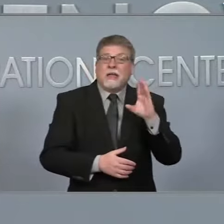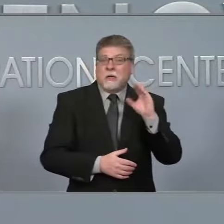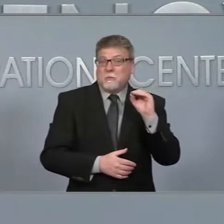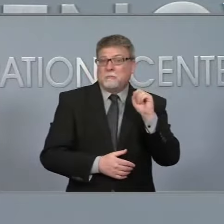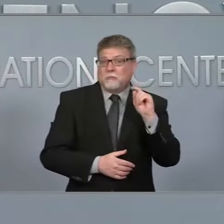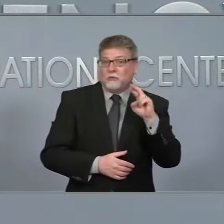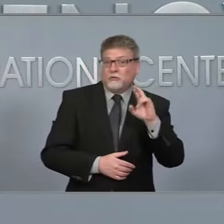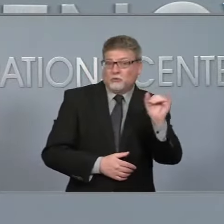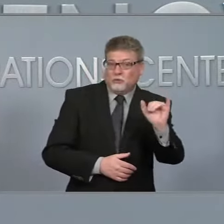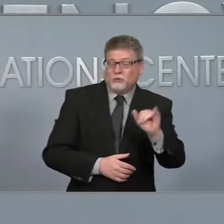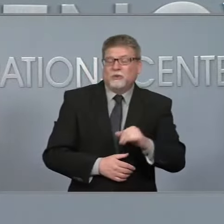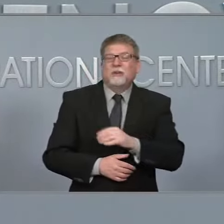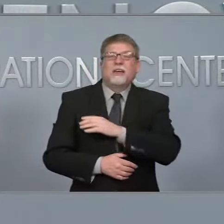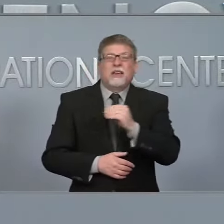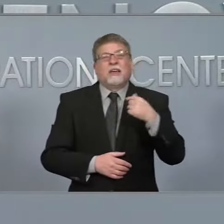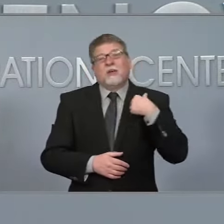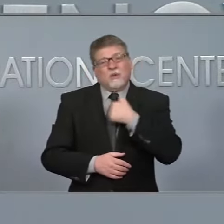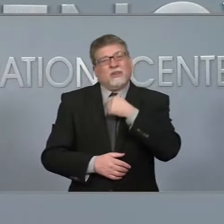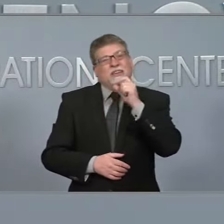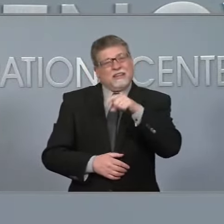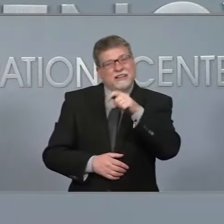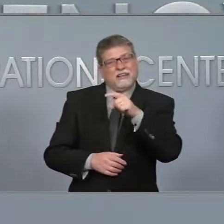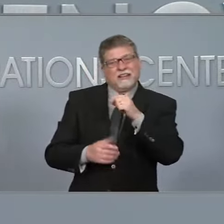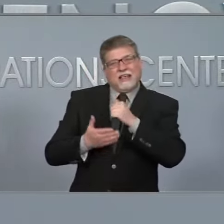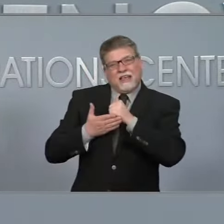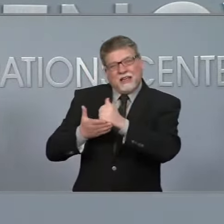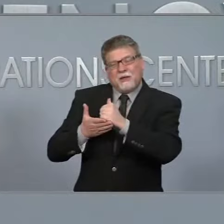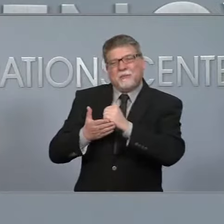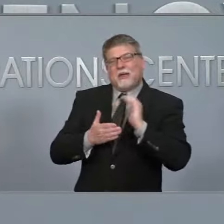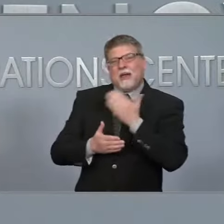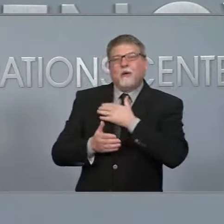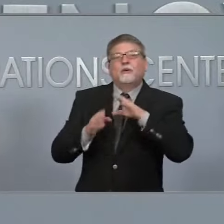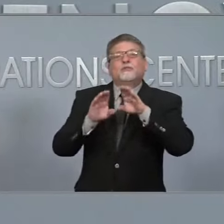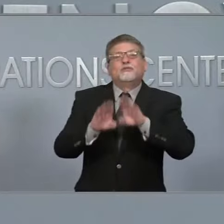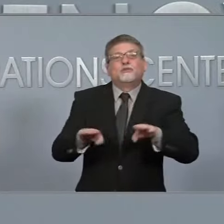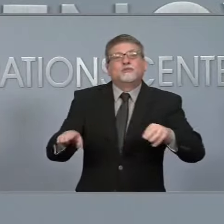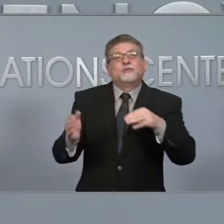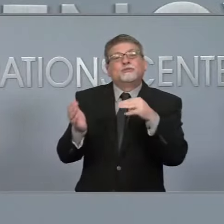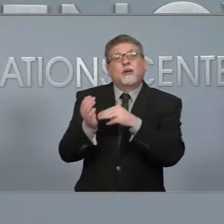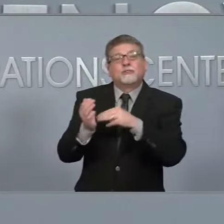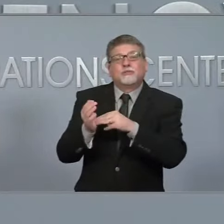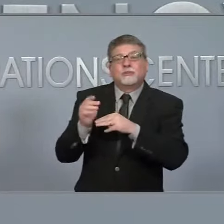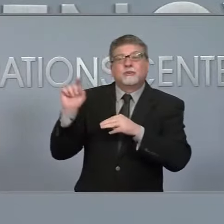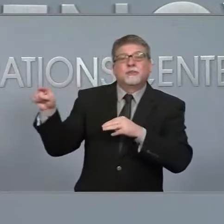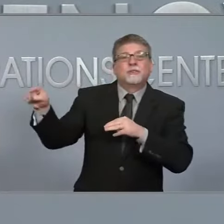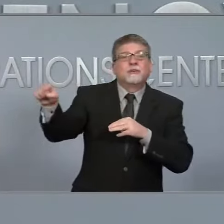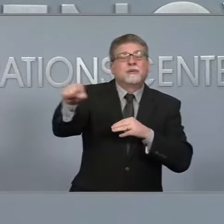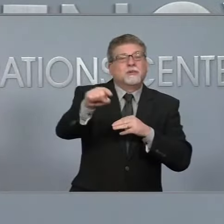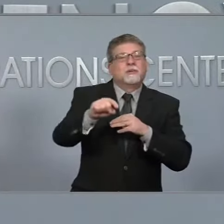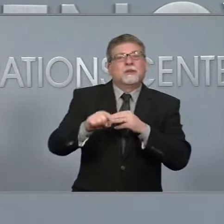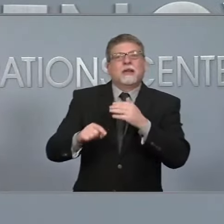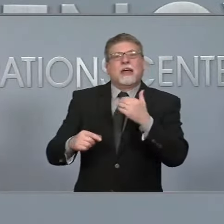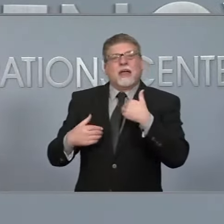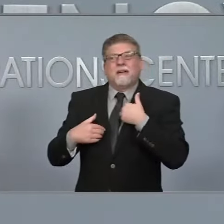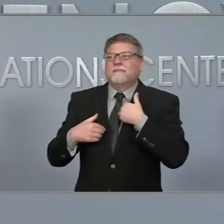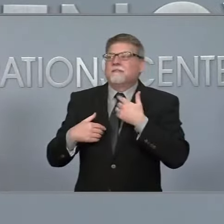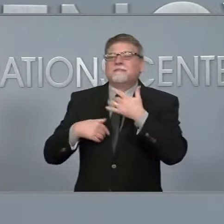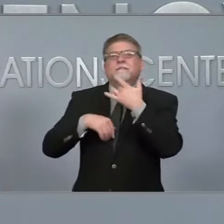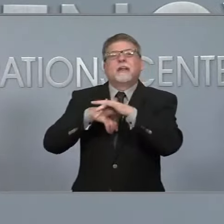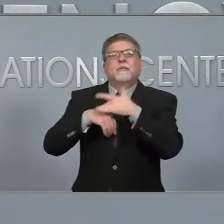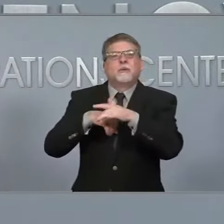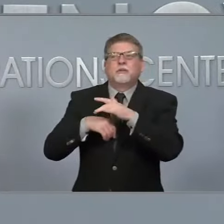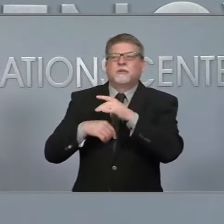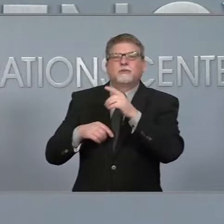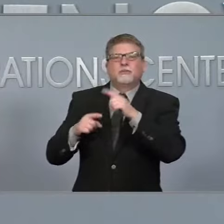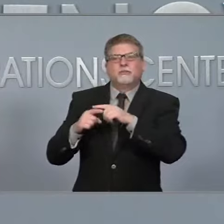that our pediatricians have the ability to administer COVID vaccine in the medical home when a child is going in